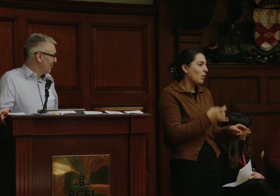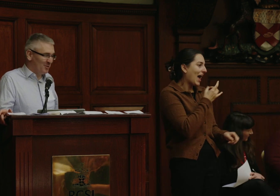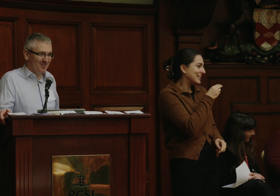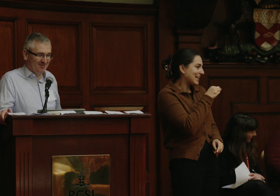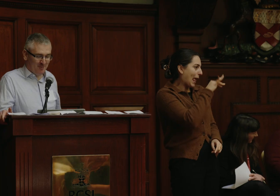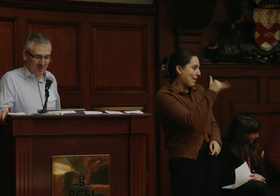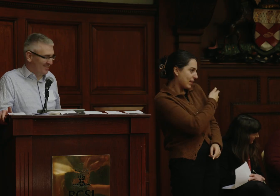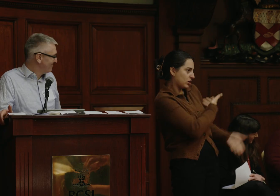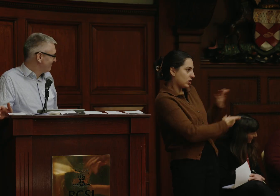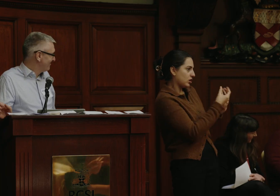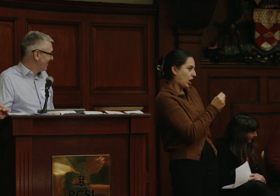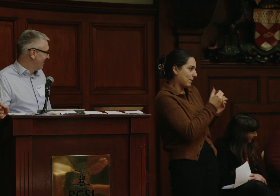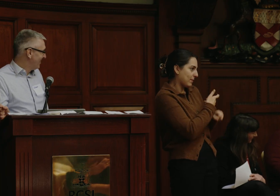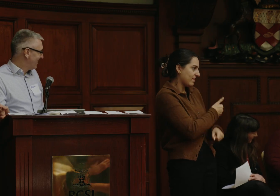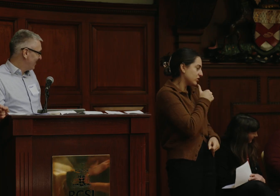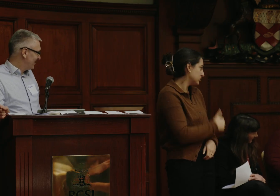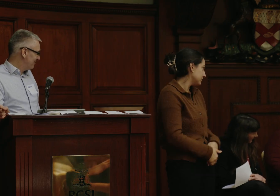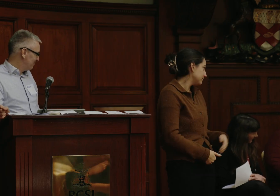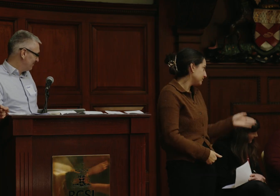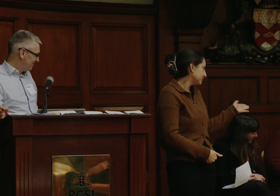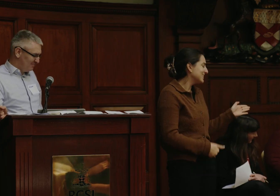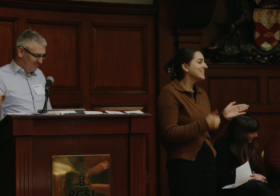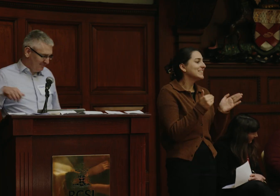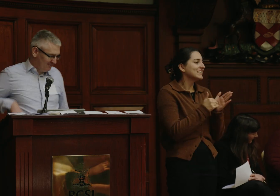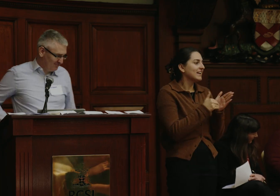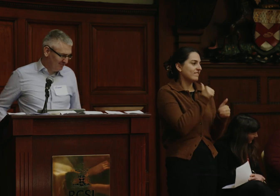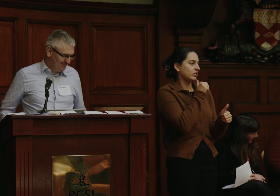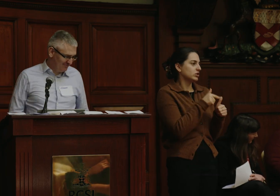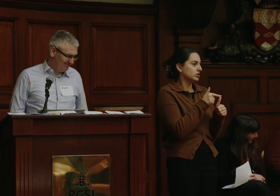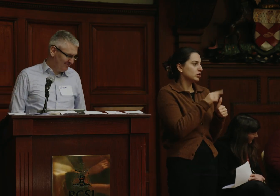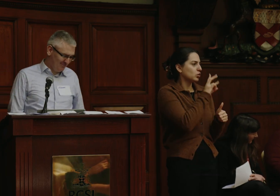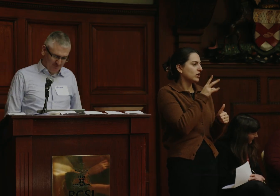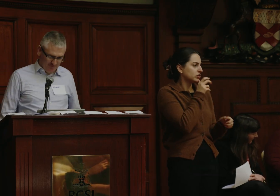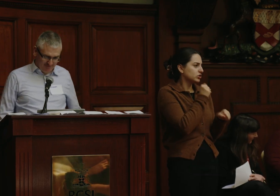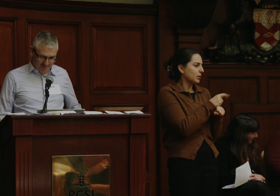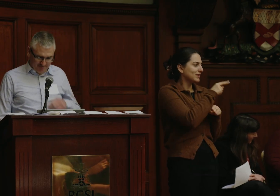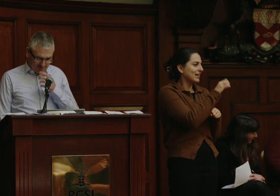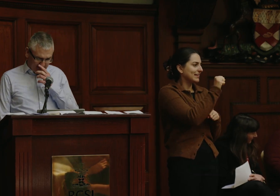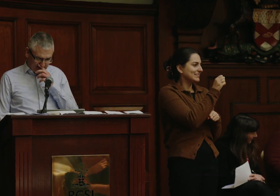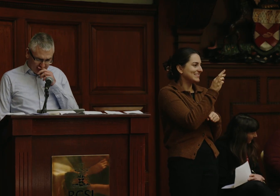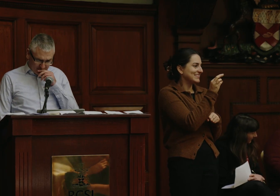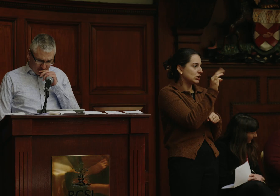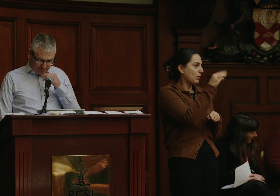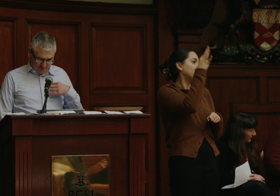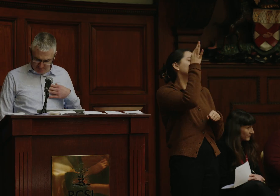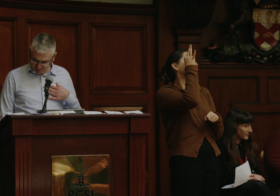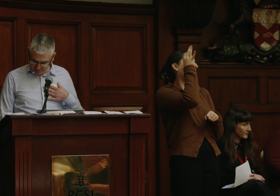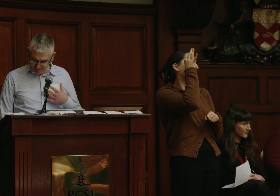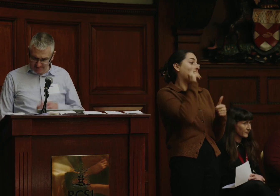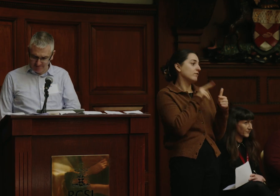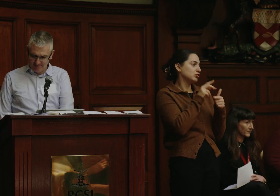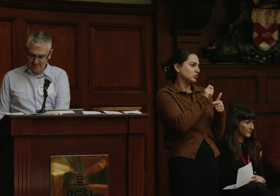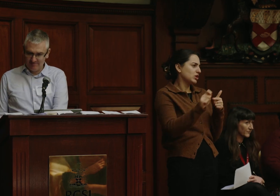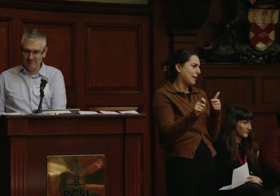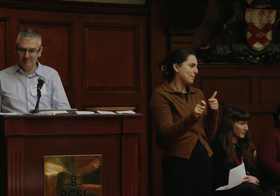on some of those for us. Yeah, so first of all, a question about serum drops. So there's two